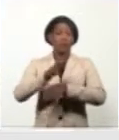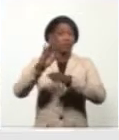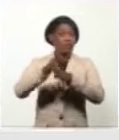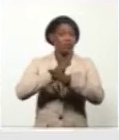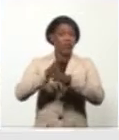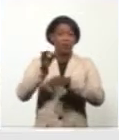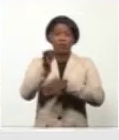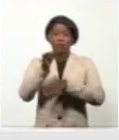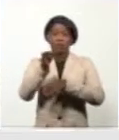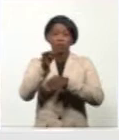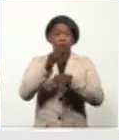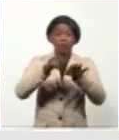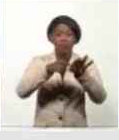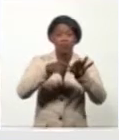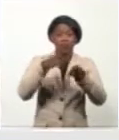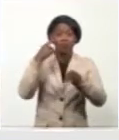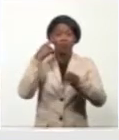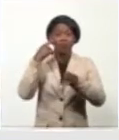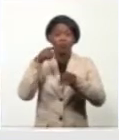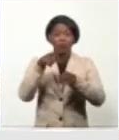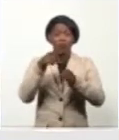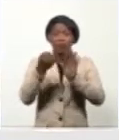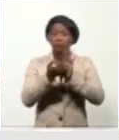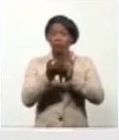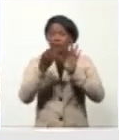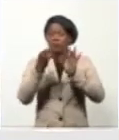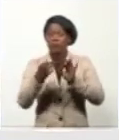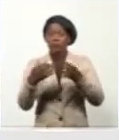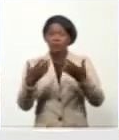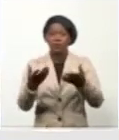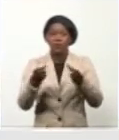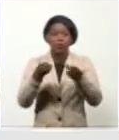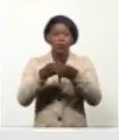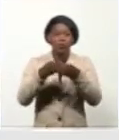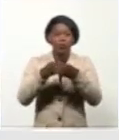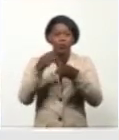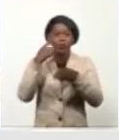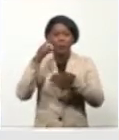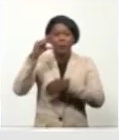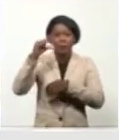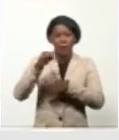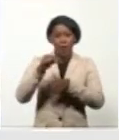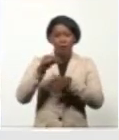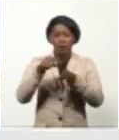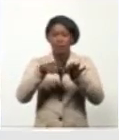have rather small numbers of confirmed cases.